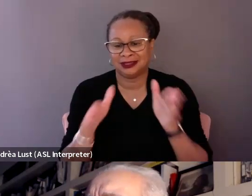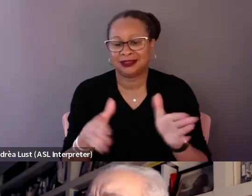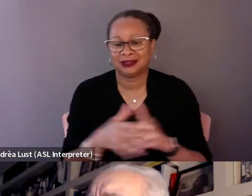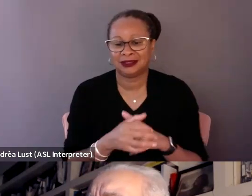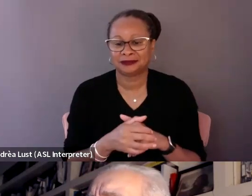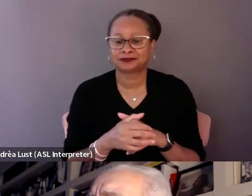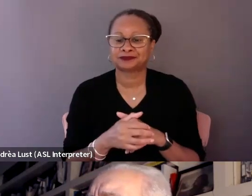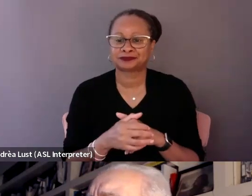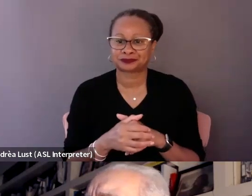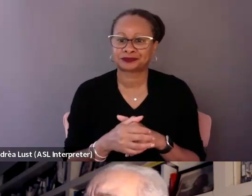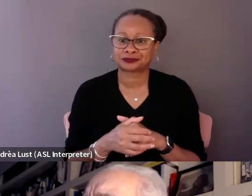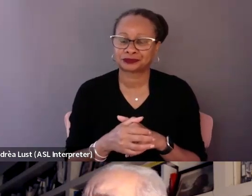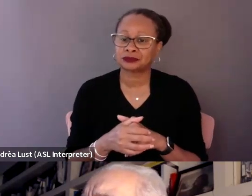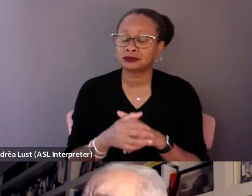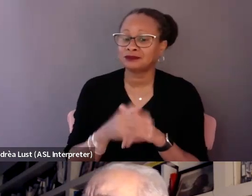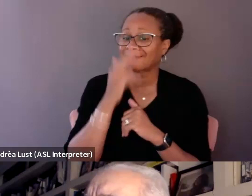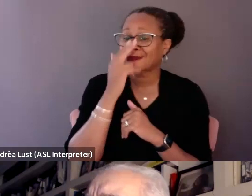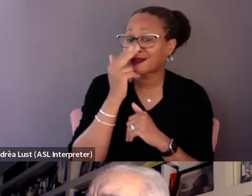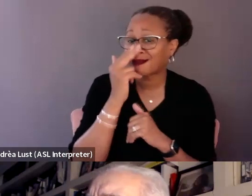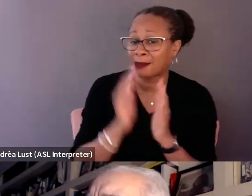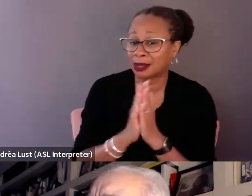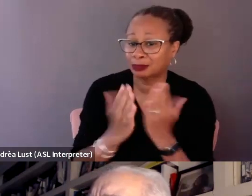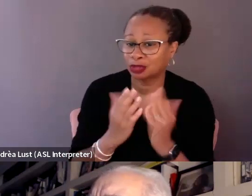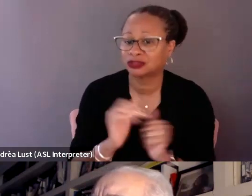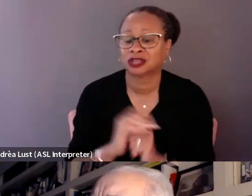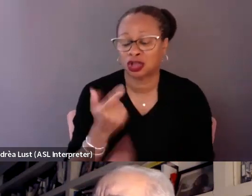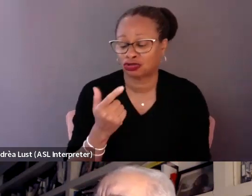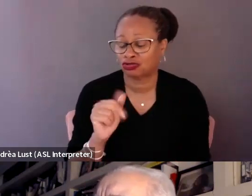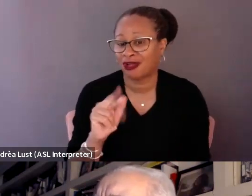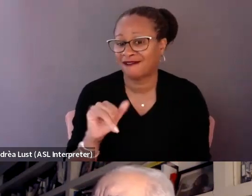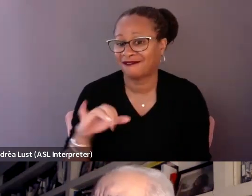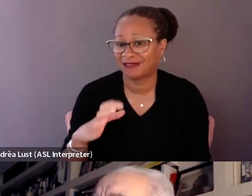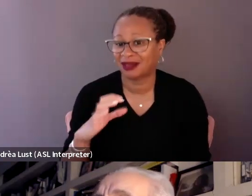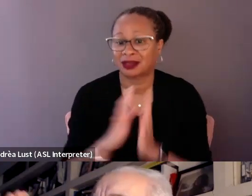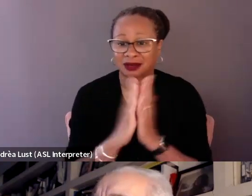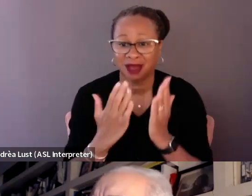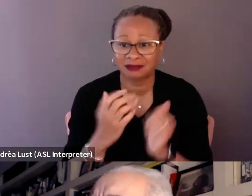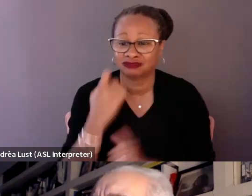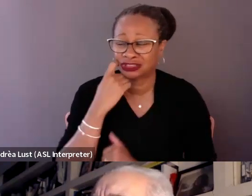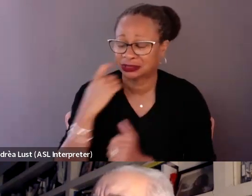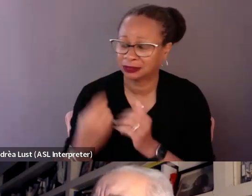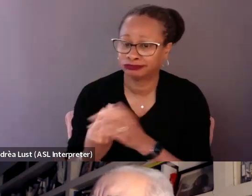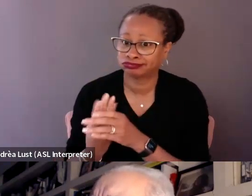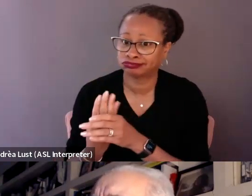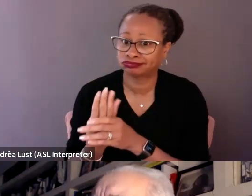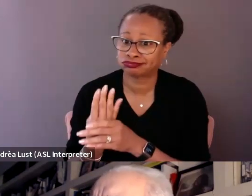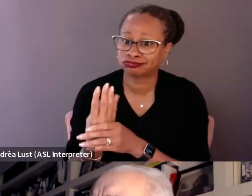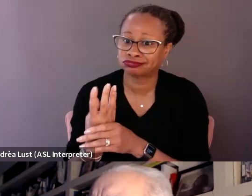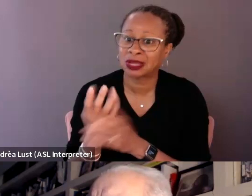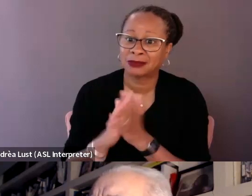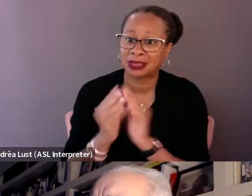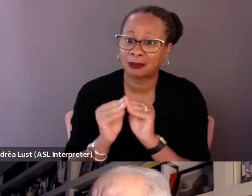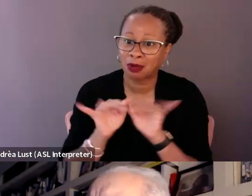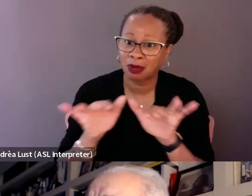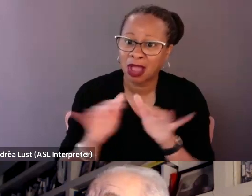that the comic books, graphic novels, have in the last years, they are growing up and telling more complex